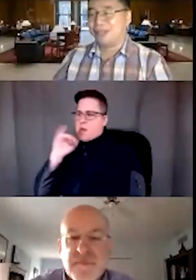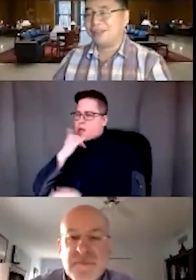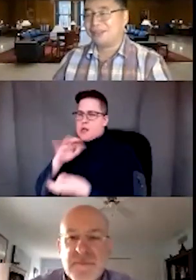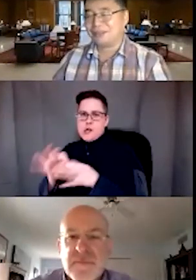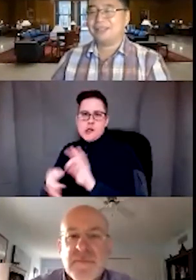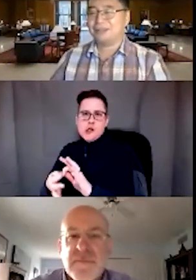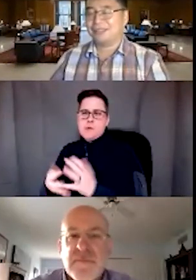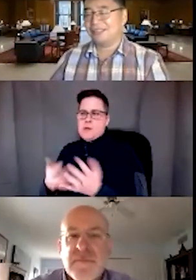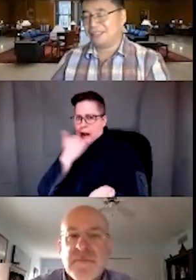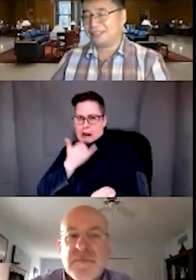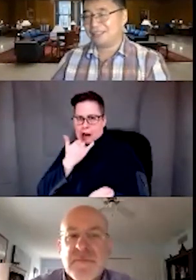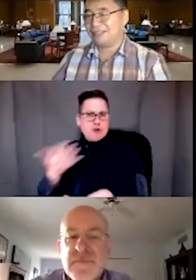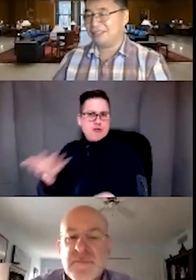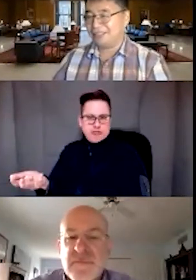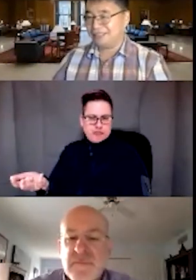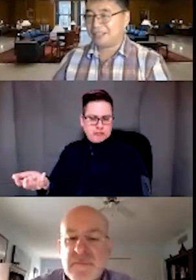to errors, right? So